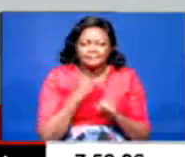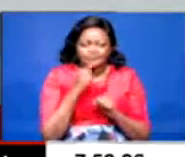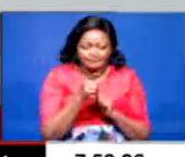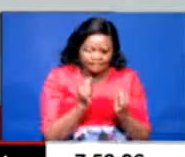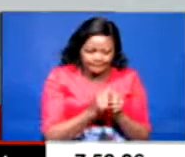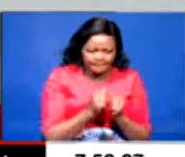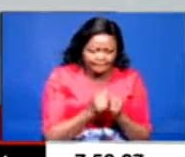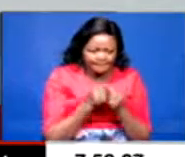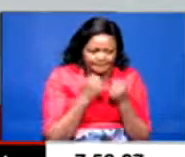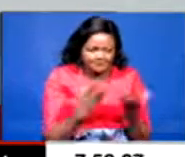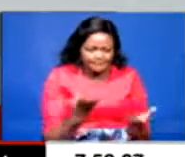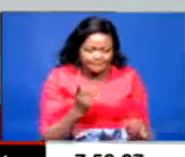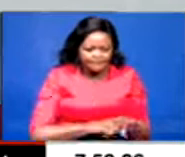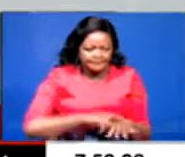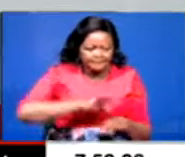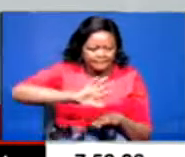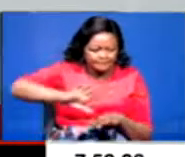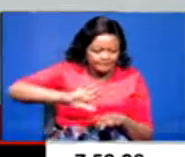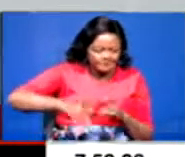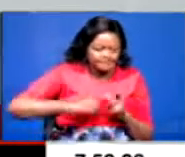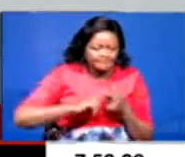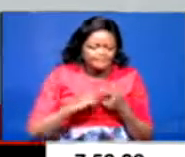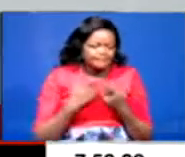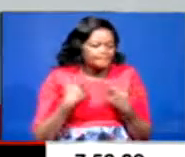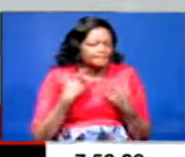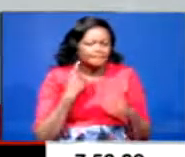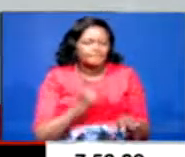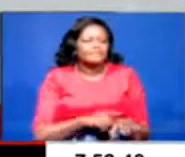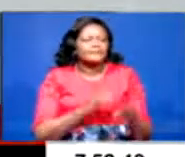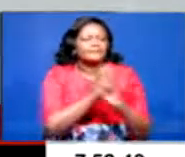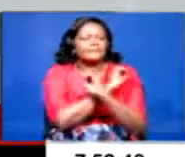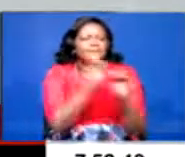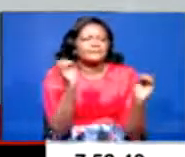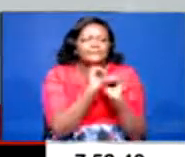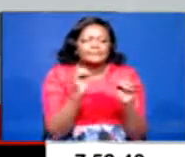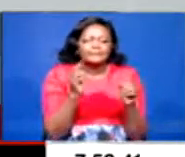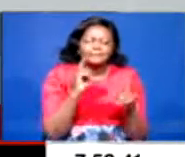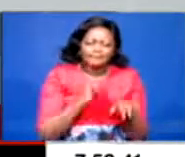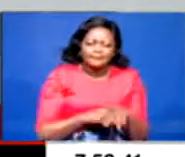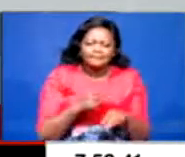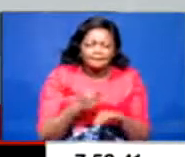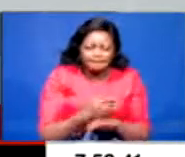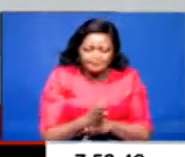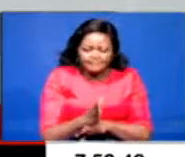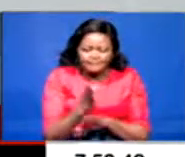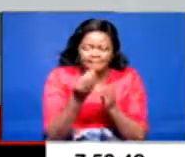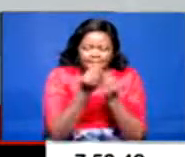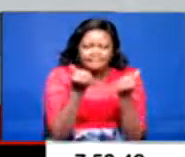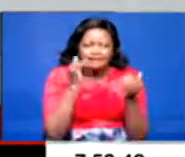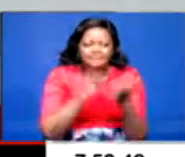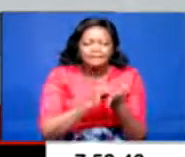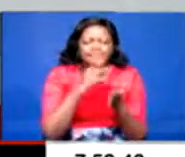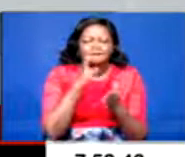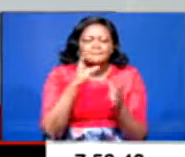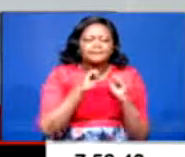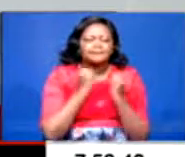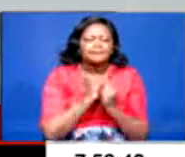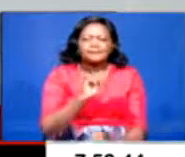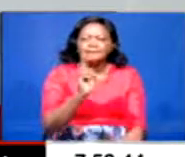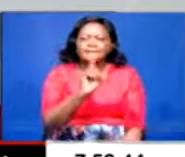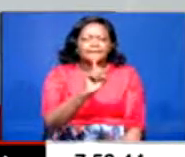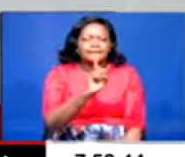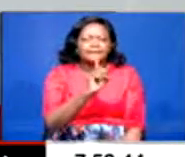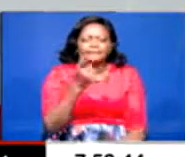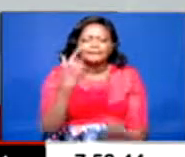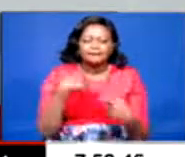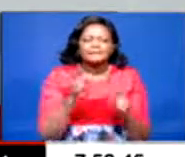much time is there left? There's hardly any time to maneuver. And that's where you find civil society says, hey, no, tell you what, let's take